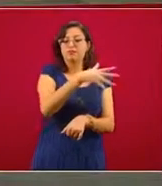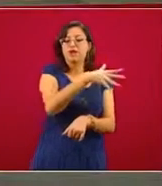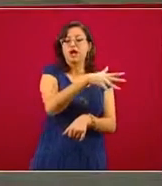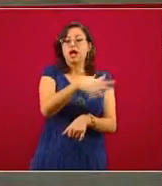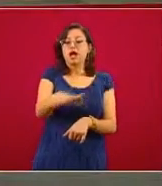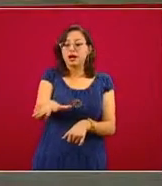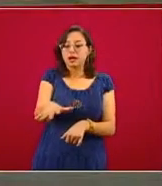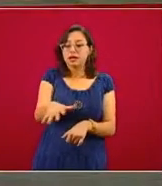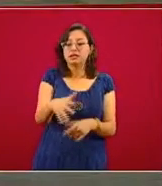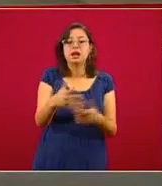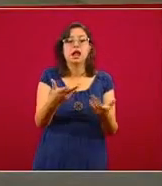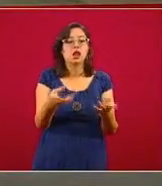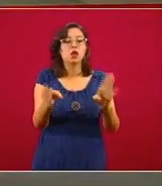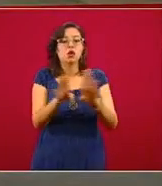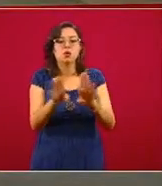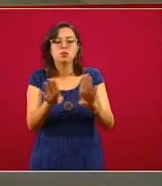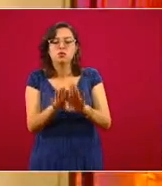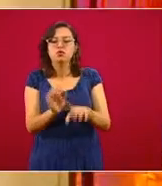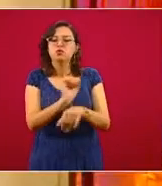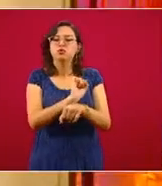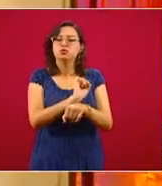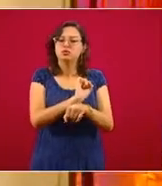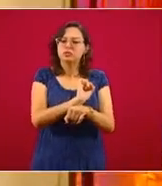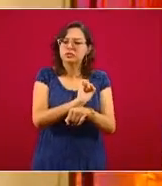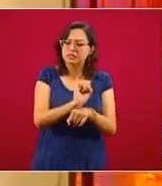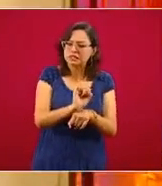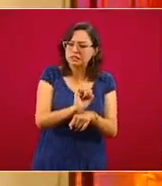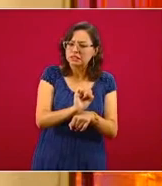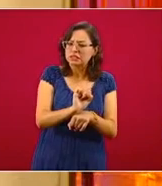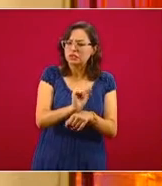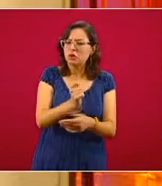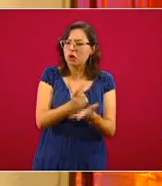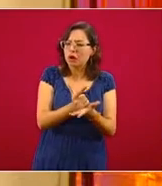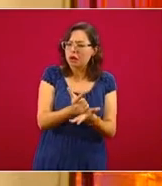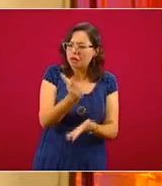have 14,000 available beds,